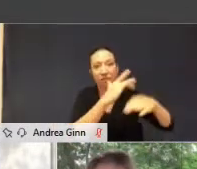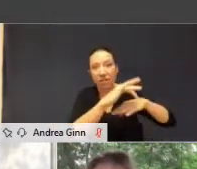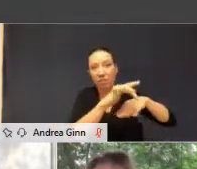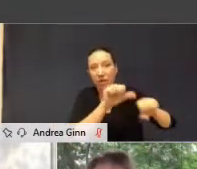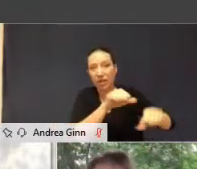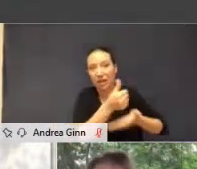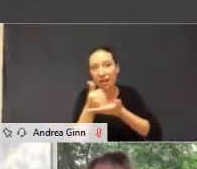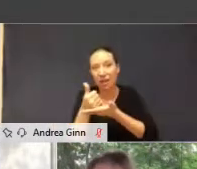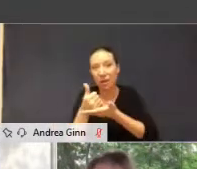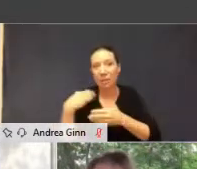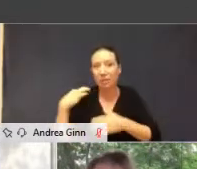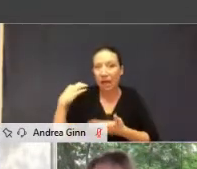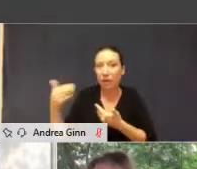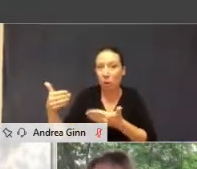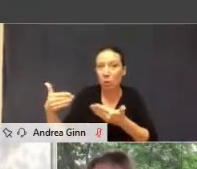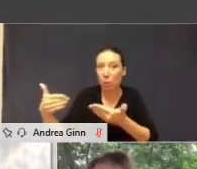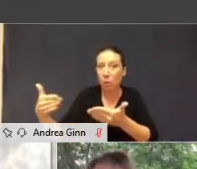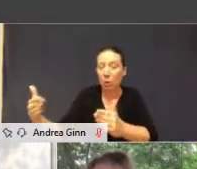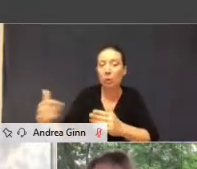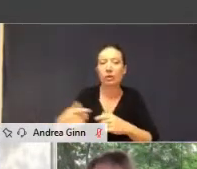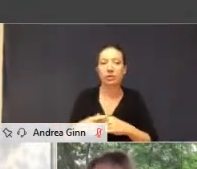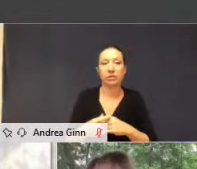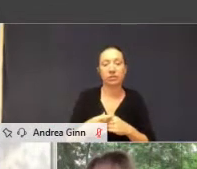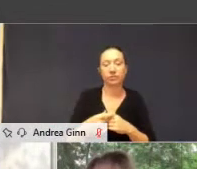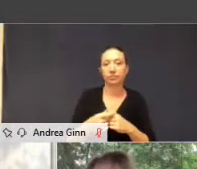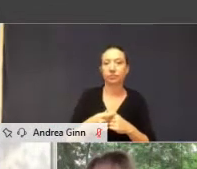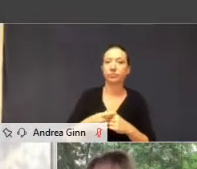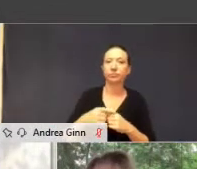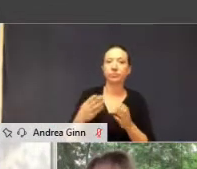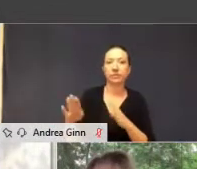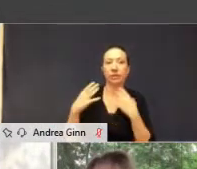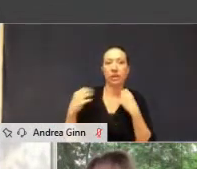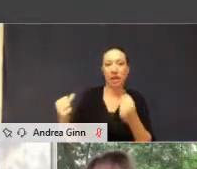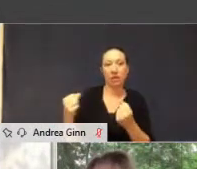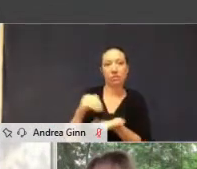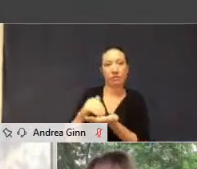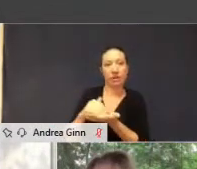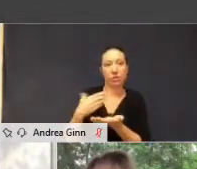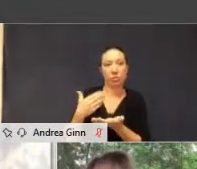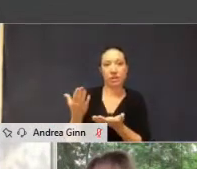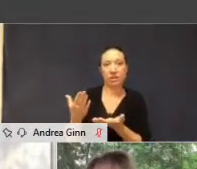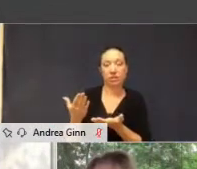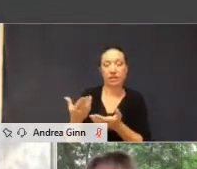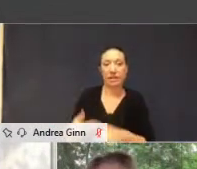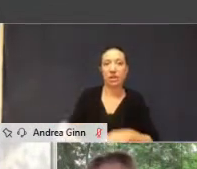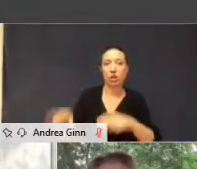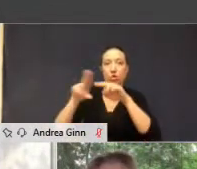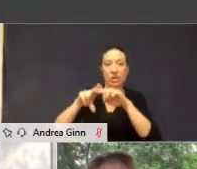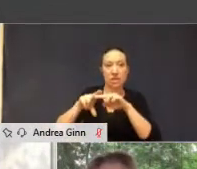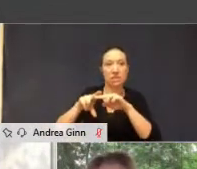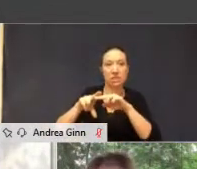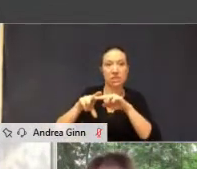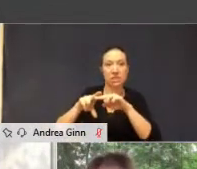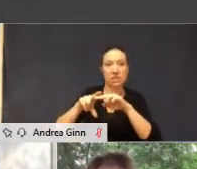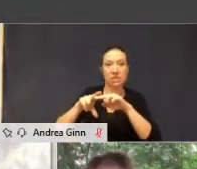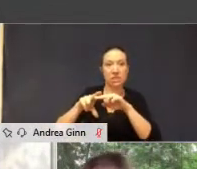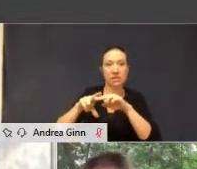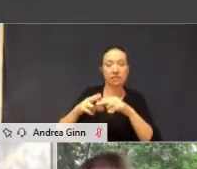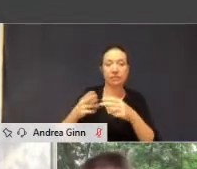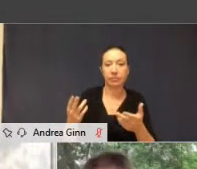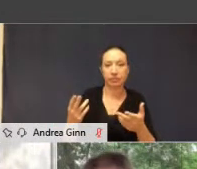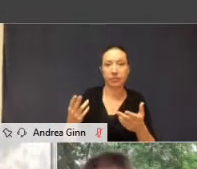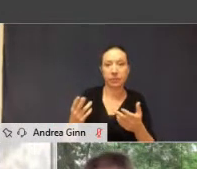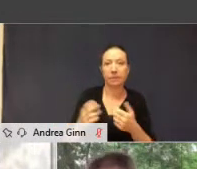we gave a generous increase to behavioral health providers, substantial above rate, non-behavioral health providers